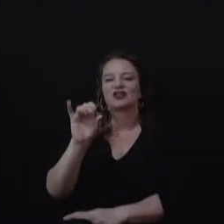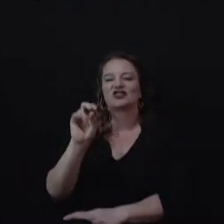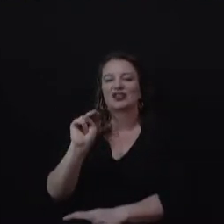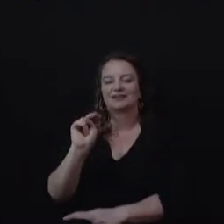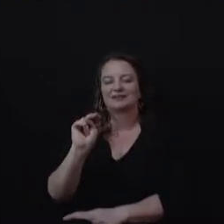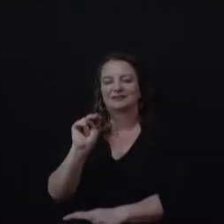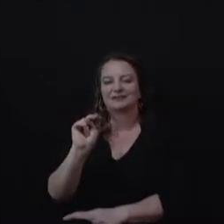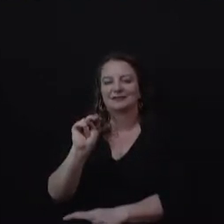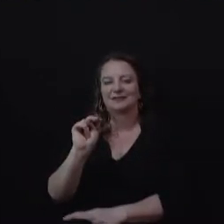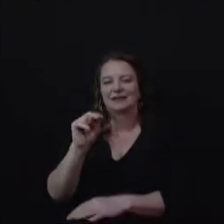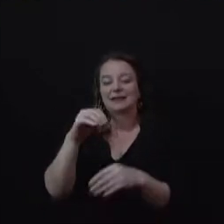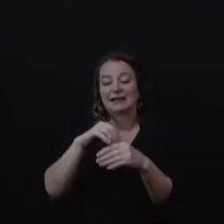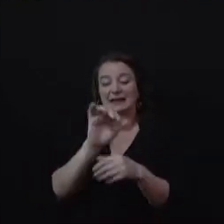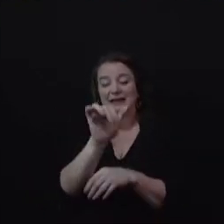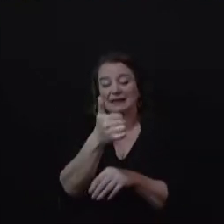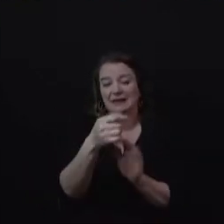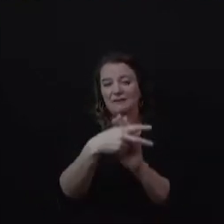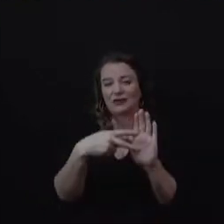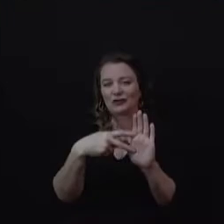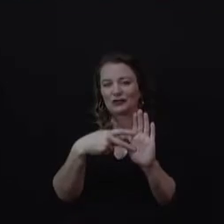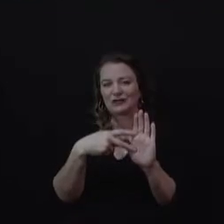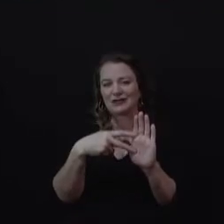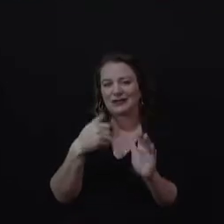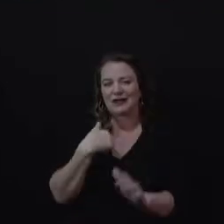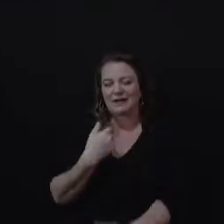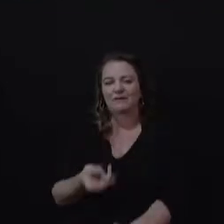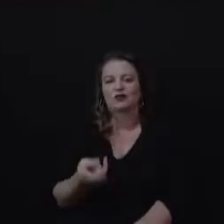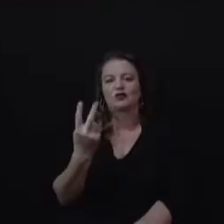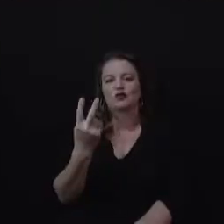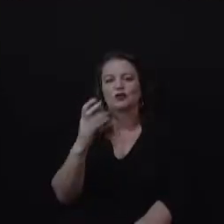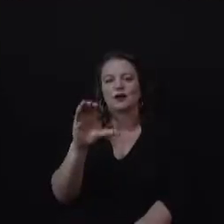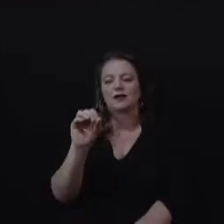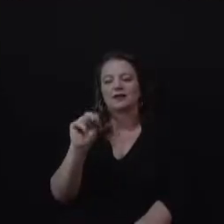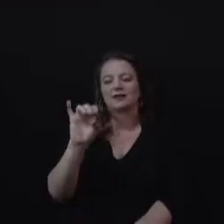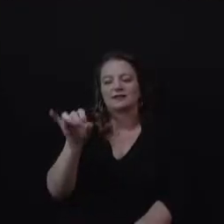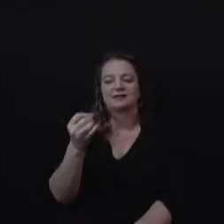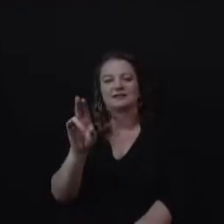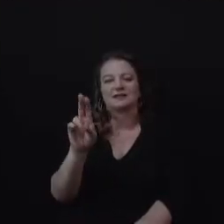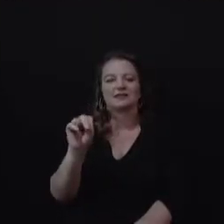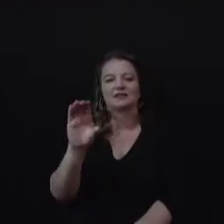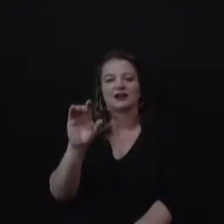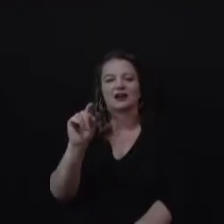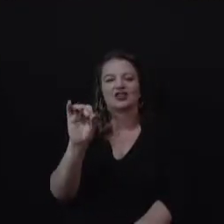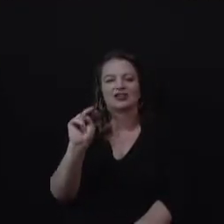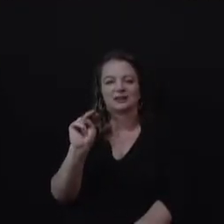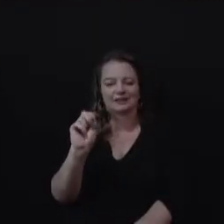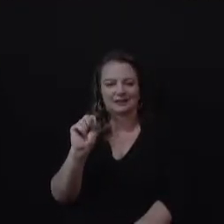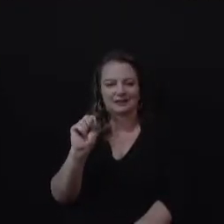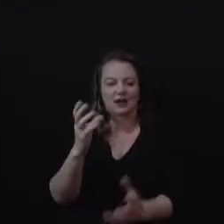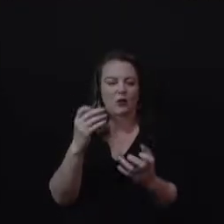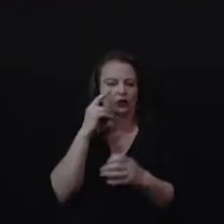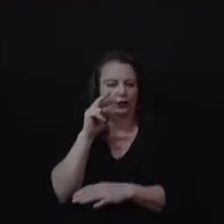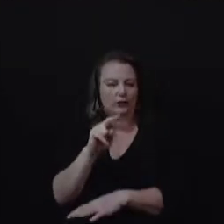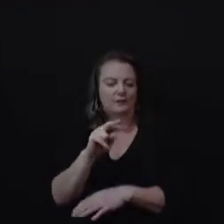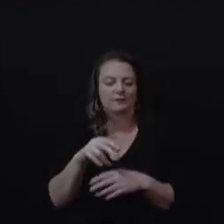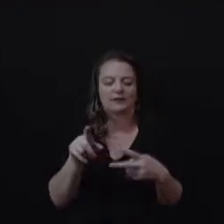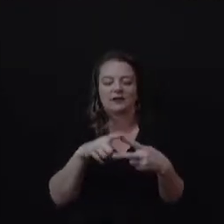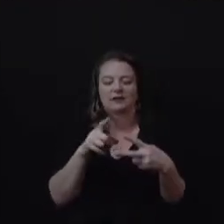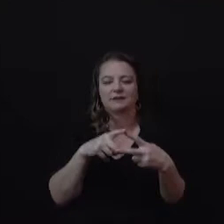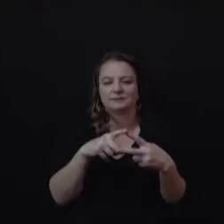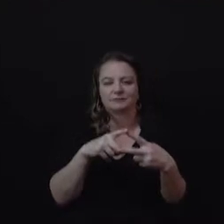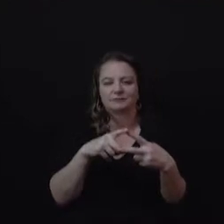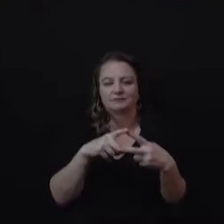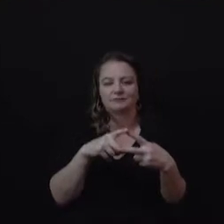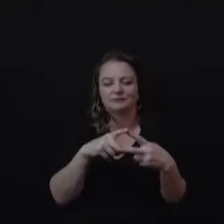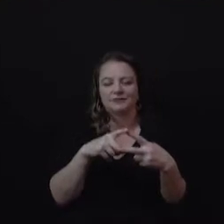actually, in these 10 verses, there are two conjunctions that I want to draw your attention to. First, the first